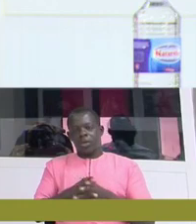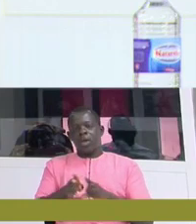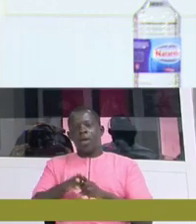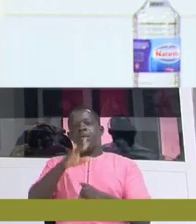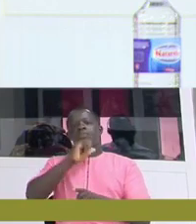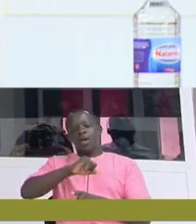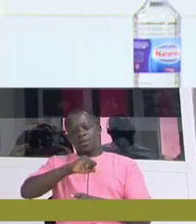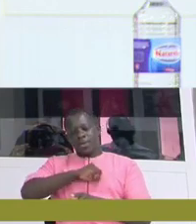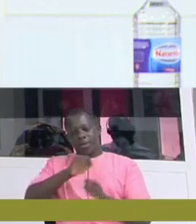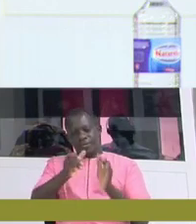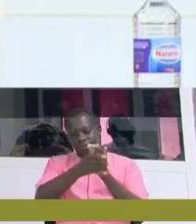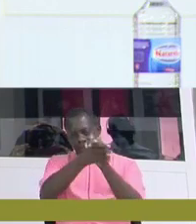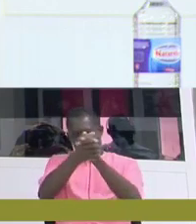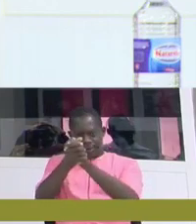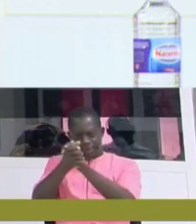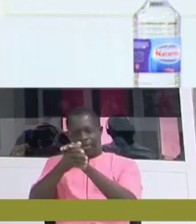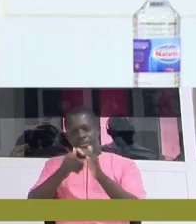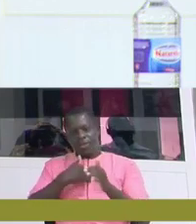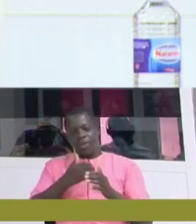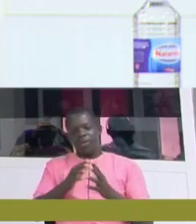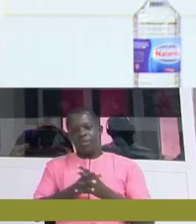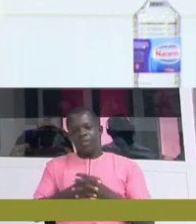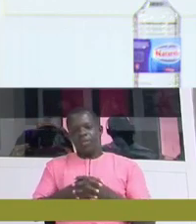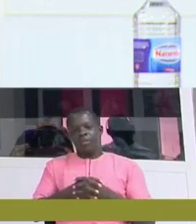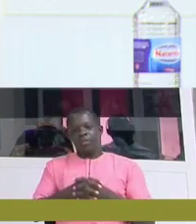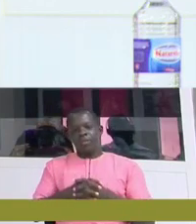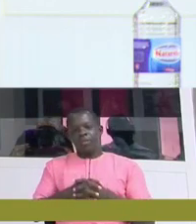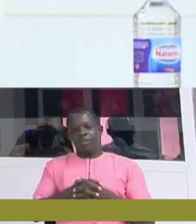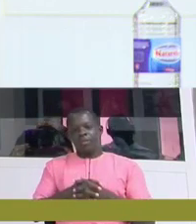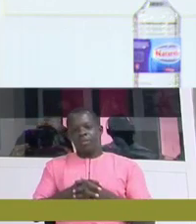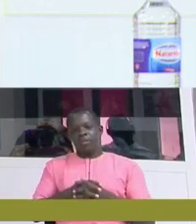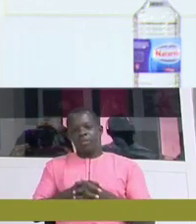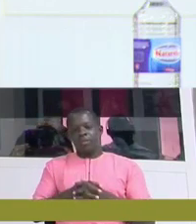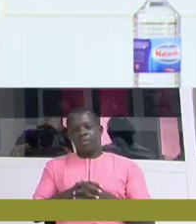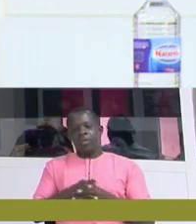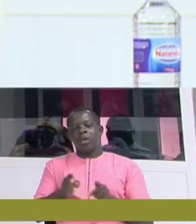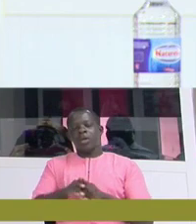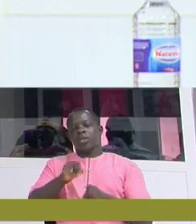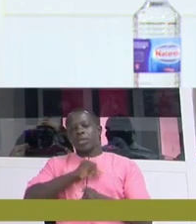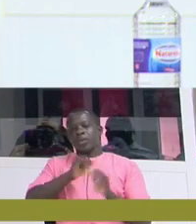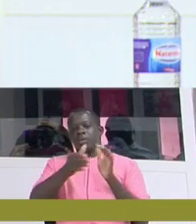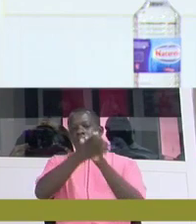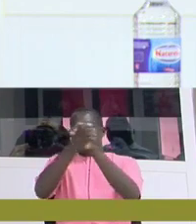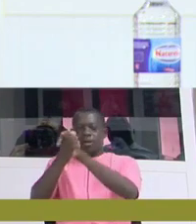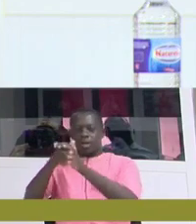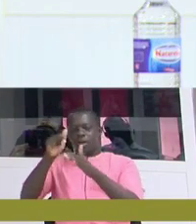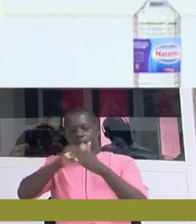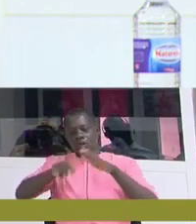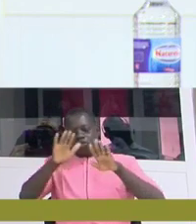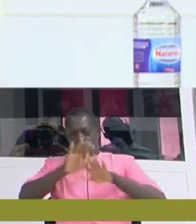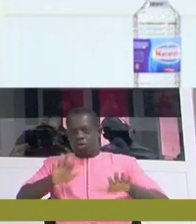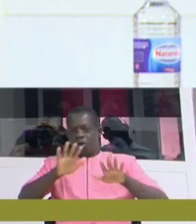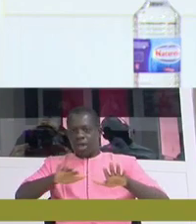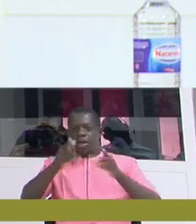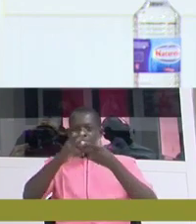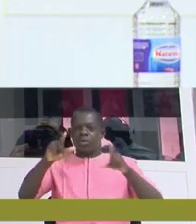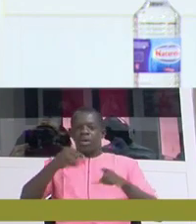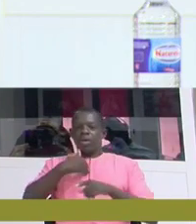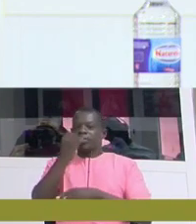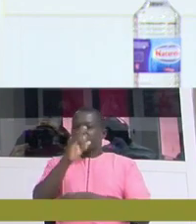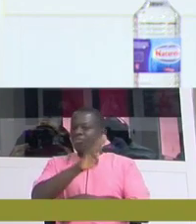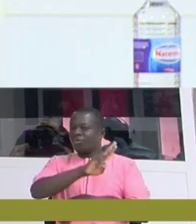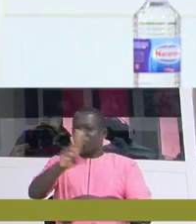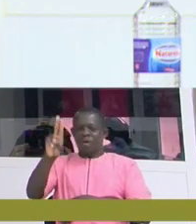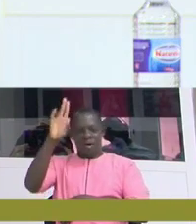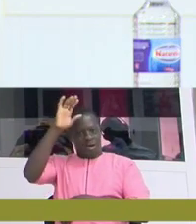kondong. A man greeted me. Akonye enya. Yes. Safule. He greeted me in Jola. Kaya nta man Jola kamo e bagat. I said to him, I